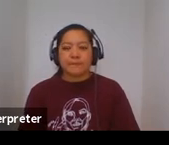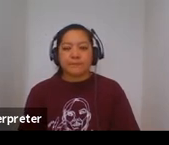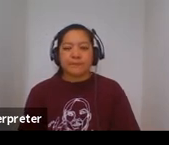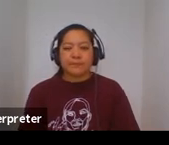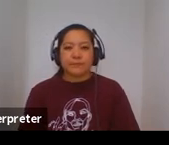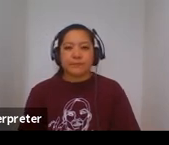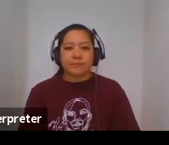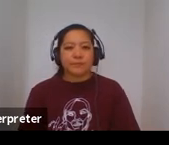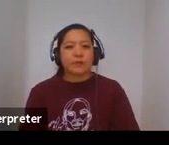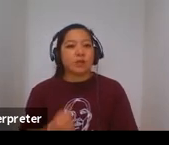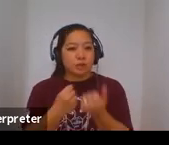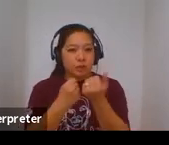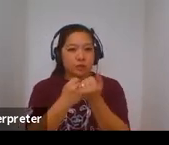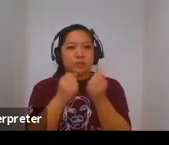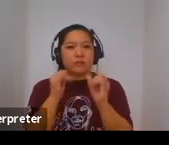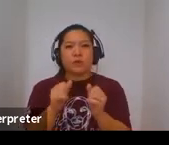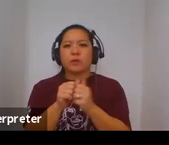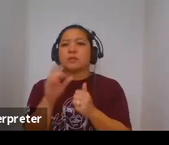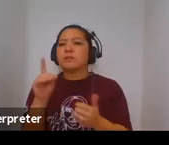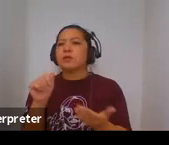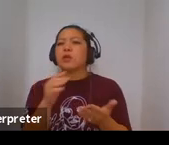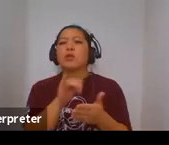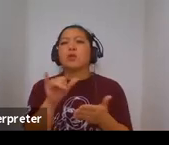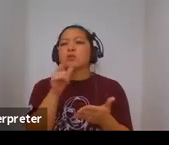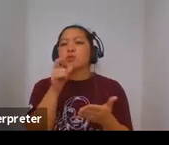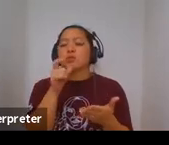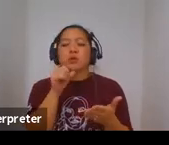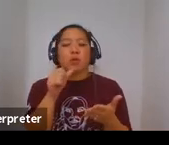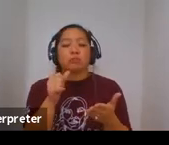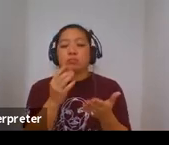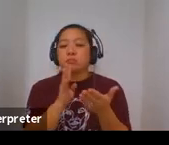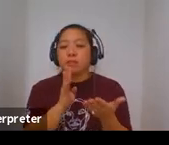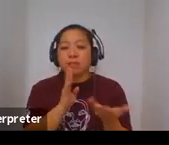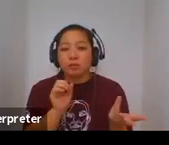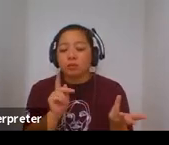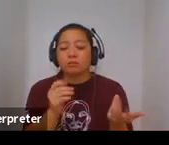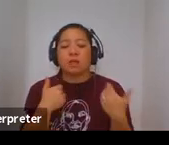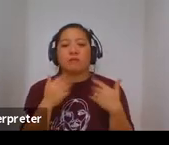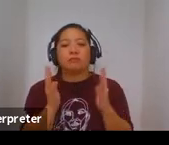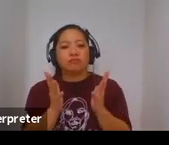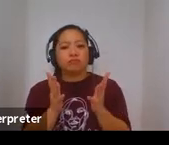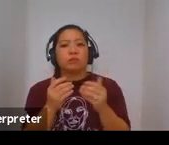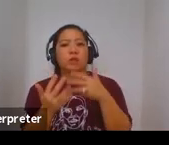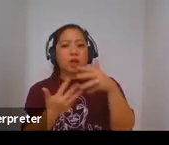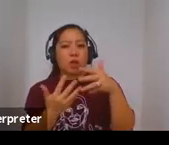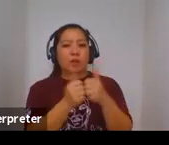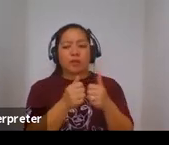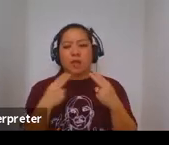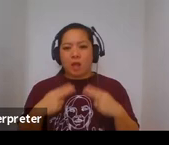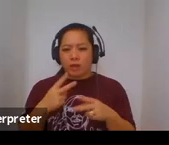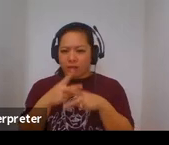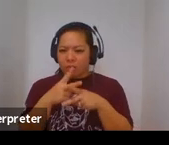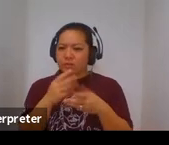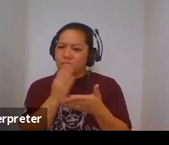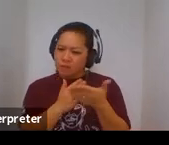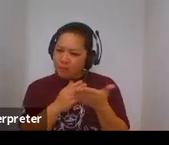Right, support to individuals with disabilities, especially those that are nonverbal. And that is an intersection with healthcare, that there are